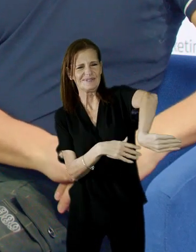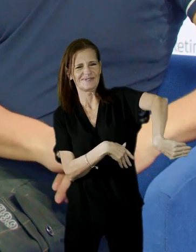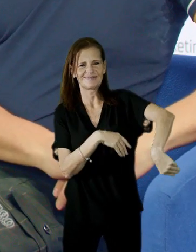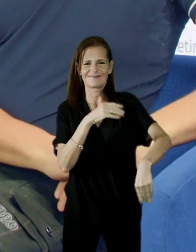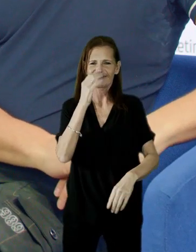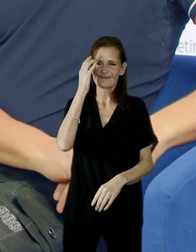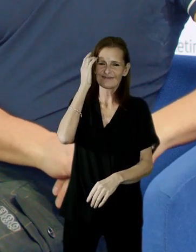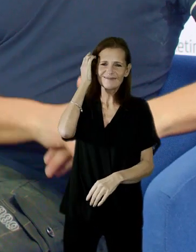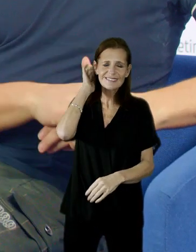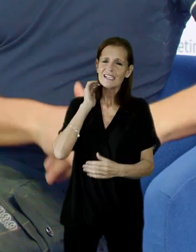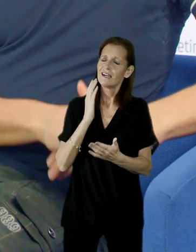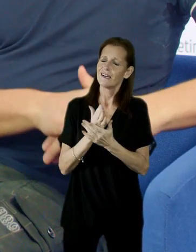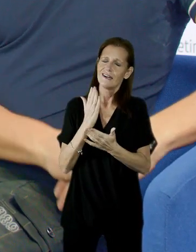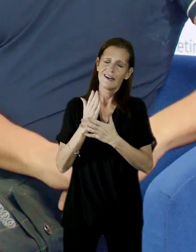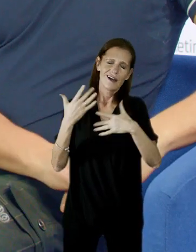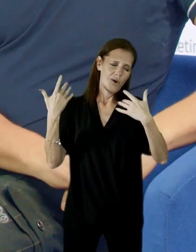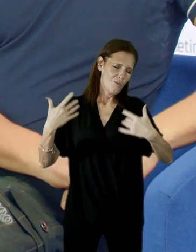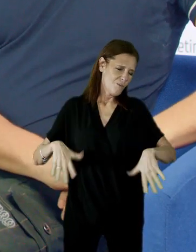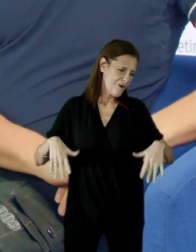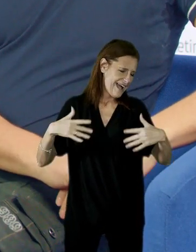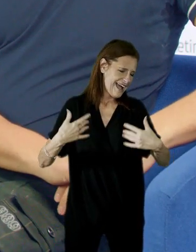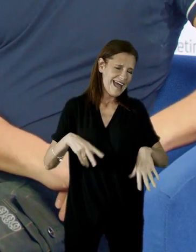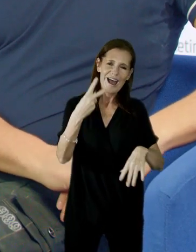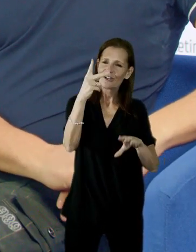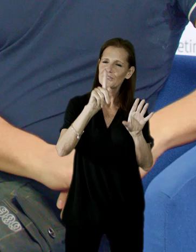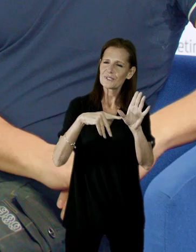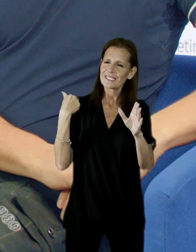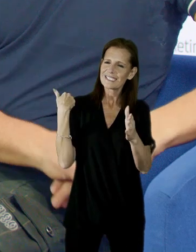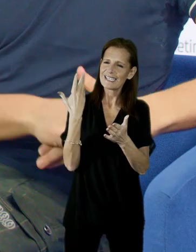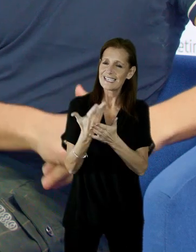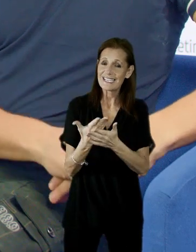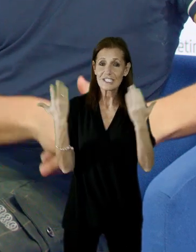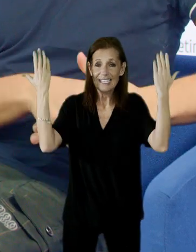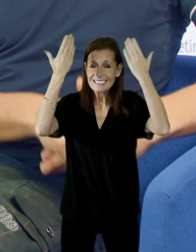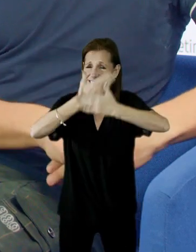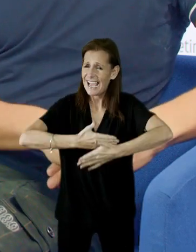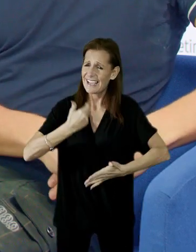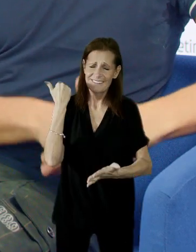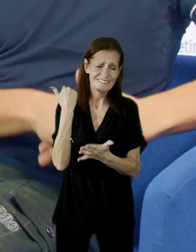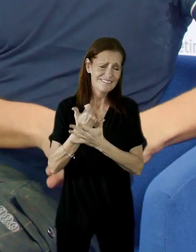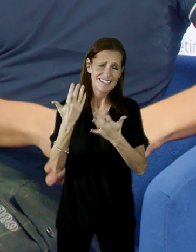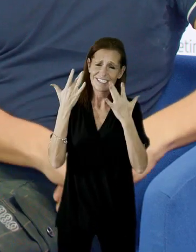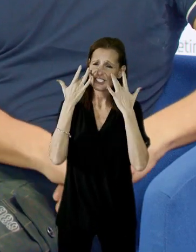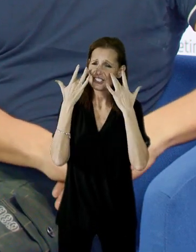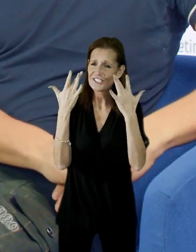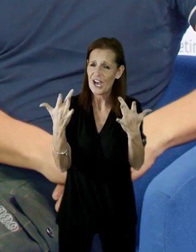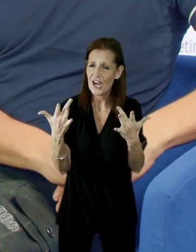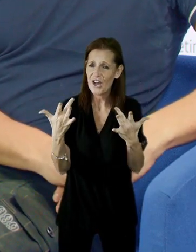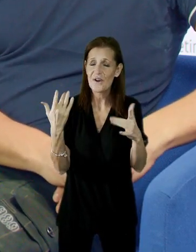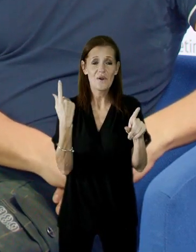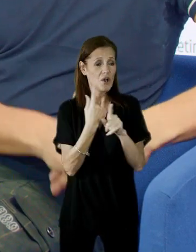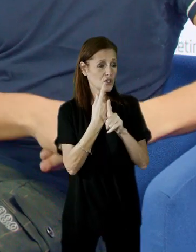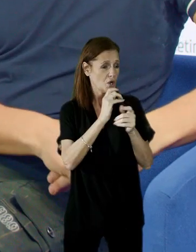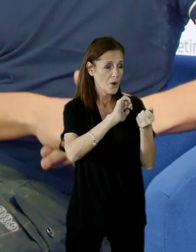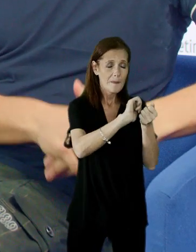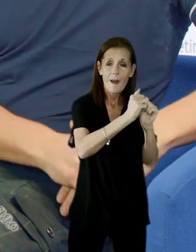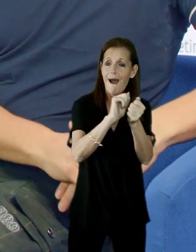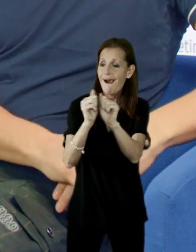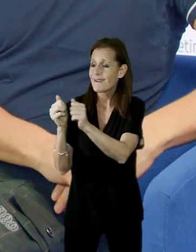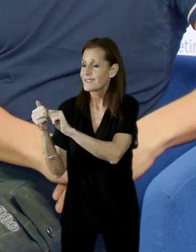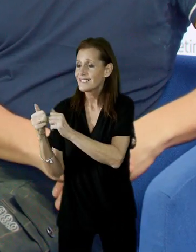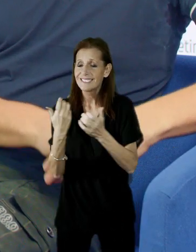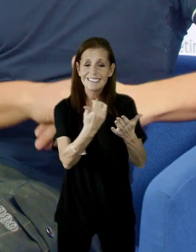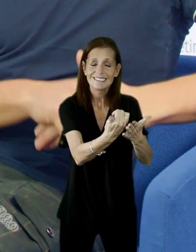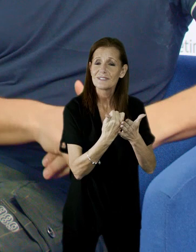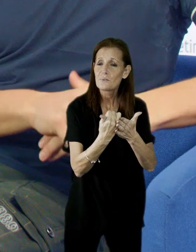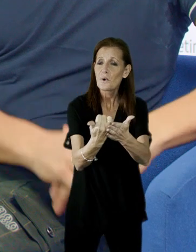2 years it's been, and what an amazing show we've got lined up for you today. We're going to be talking with partners and supporters of the project, hearing from